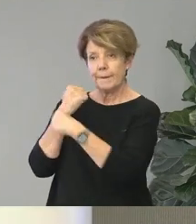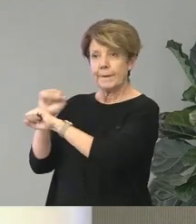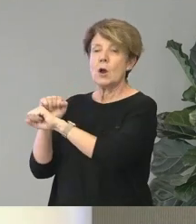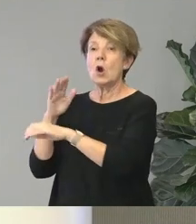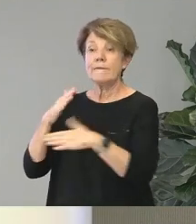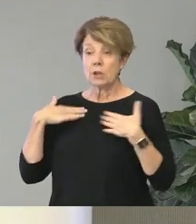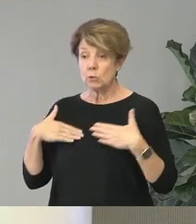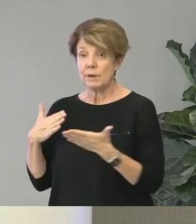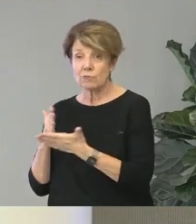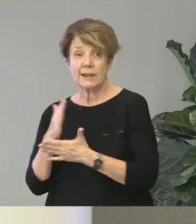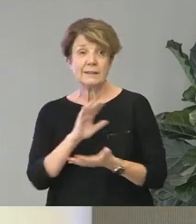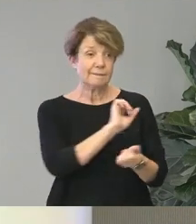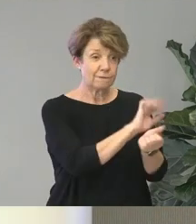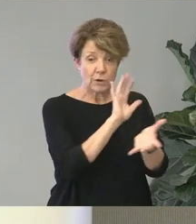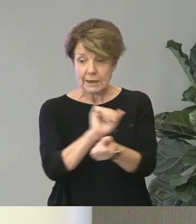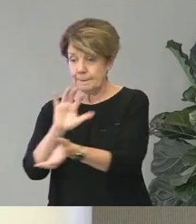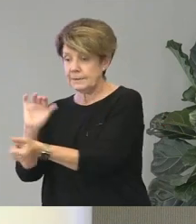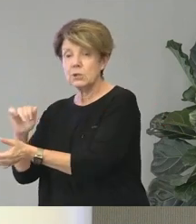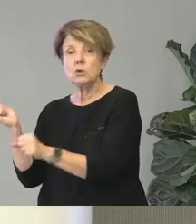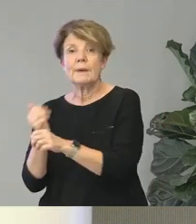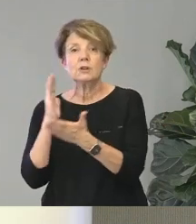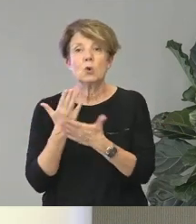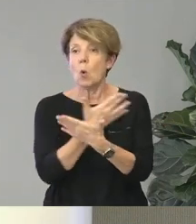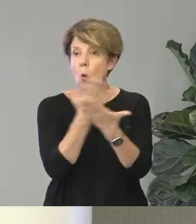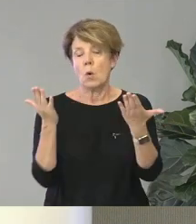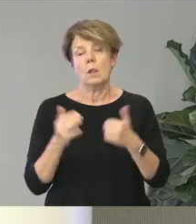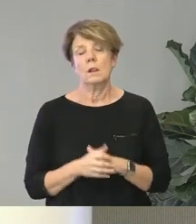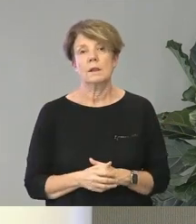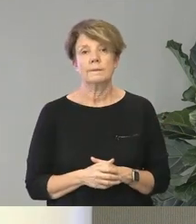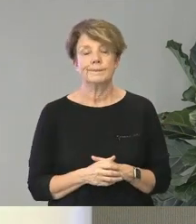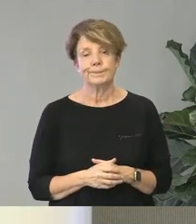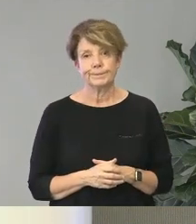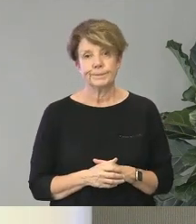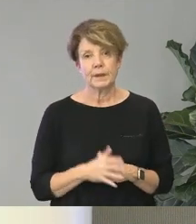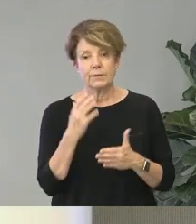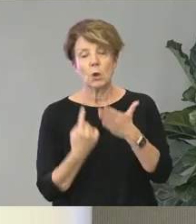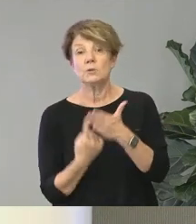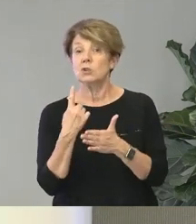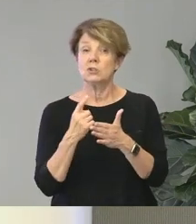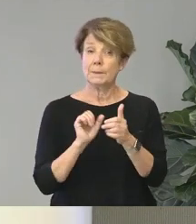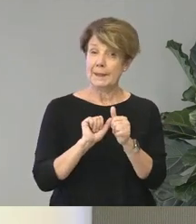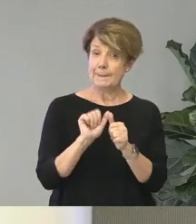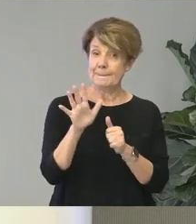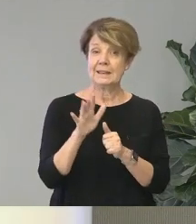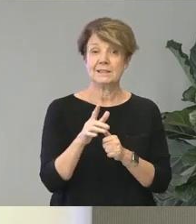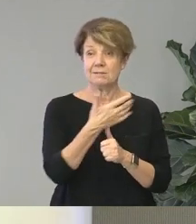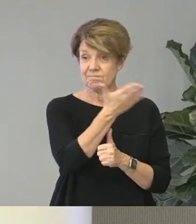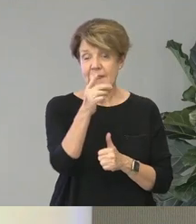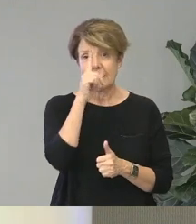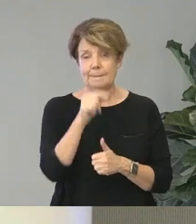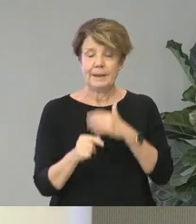freedoms so that we can provide everyone with the opportunity to be the best that they can